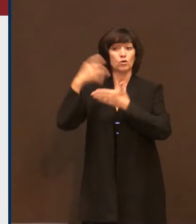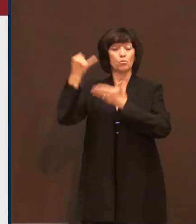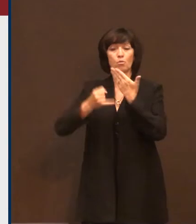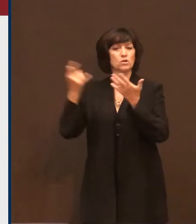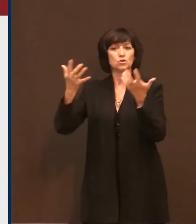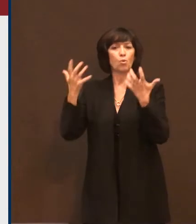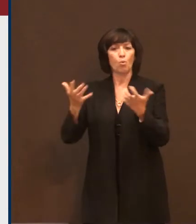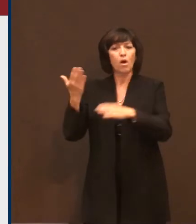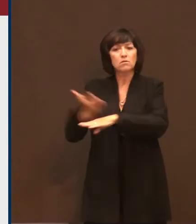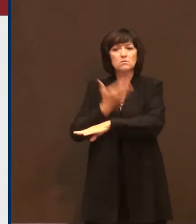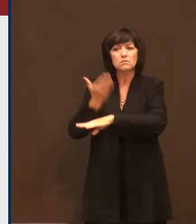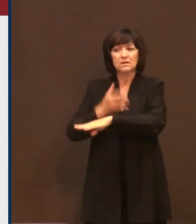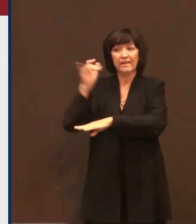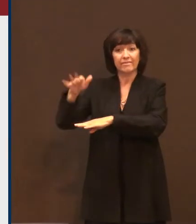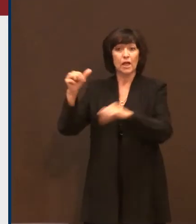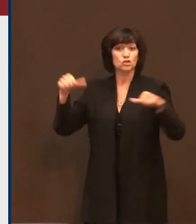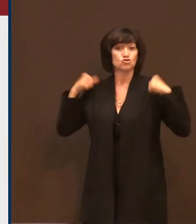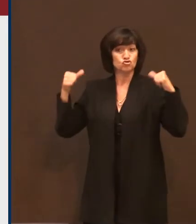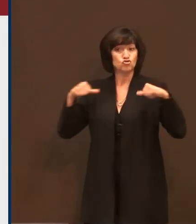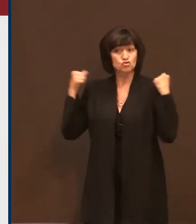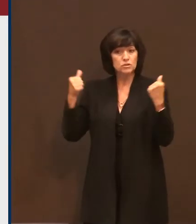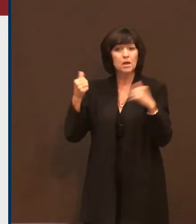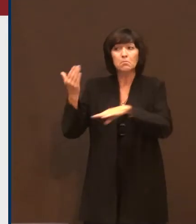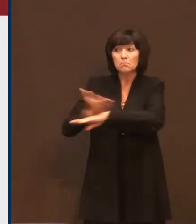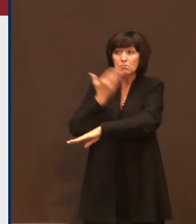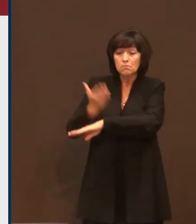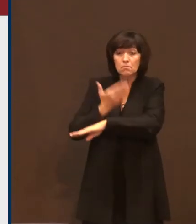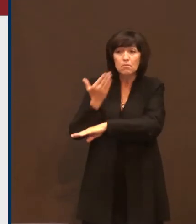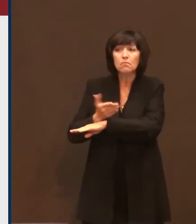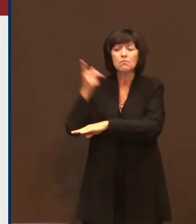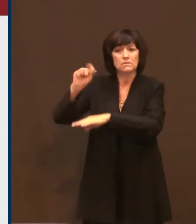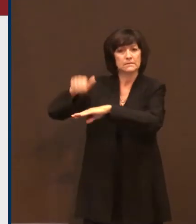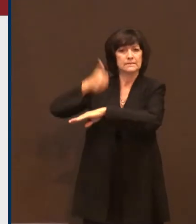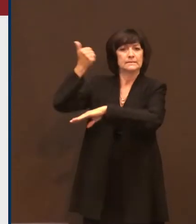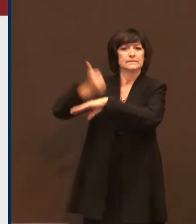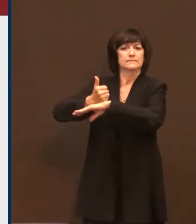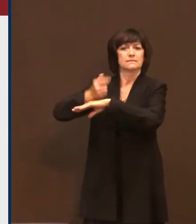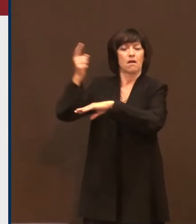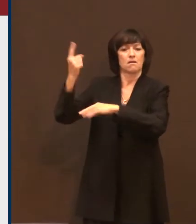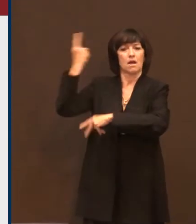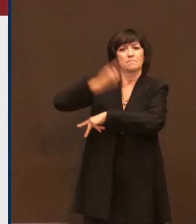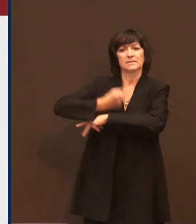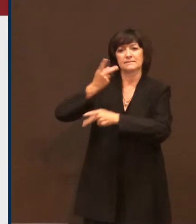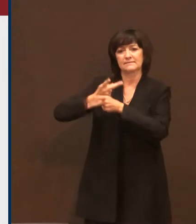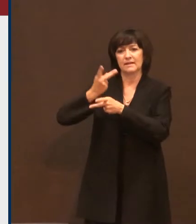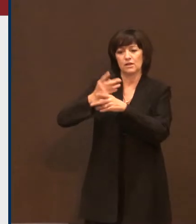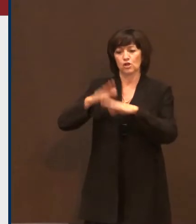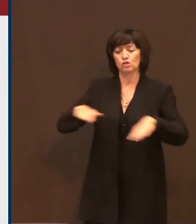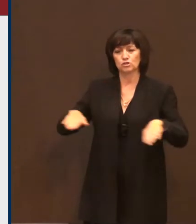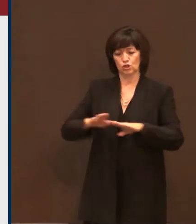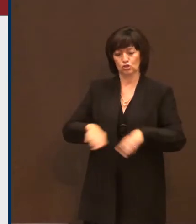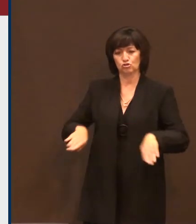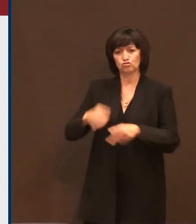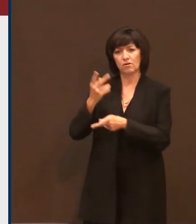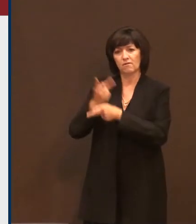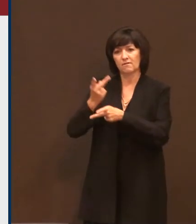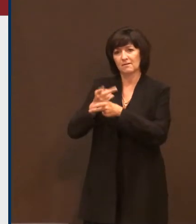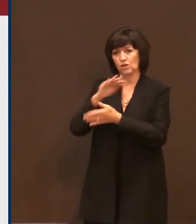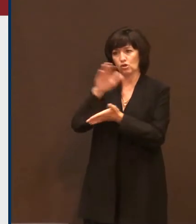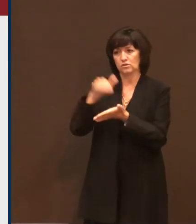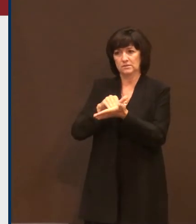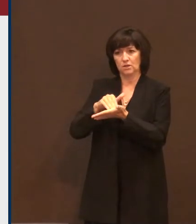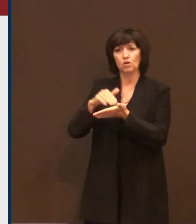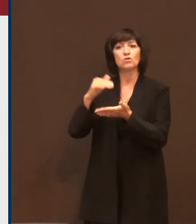provide childcare in that community because of COVID-19. So again, a lot of innovative responses, and we're really